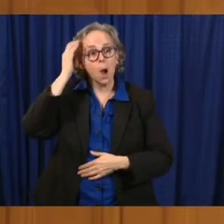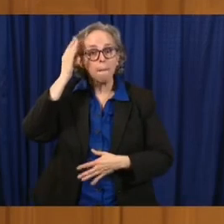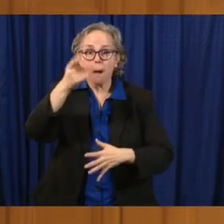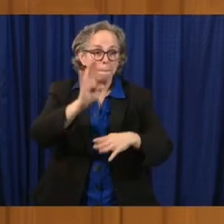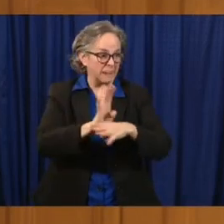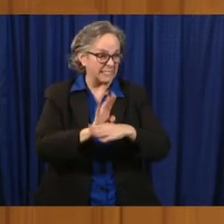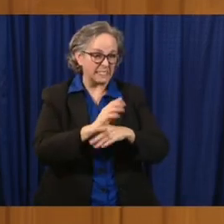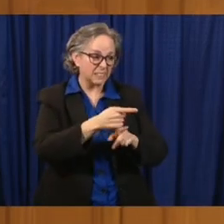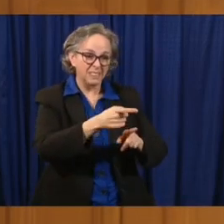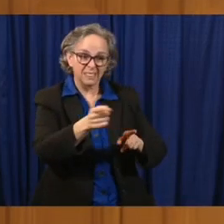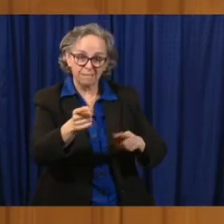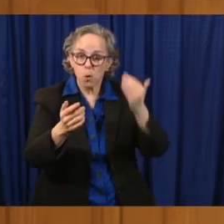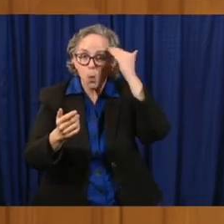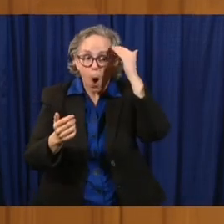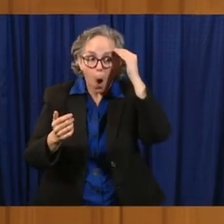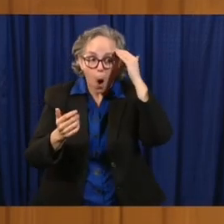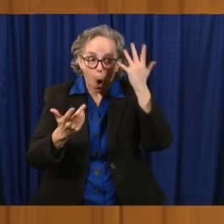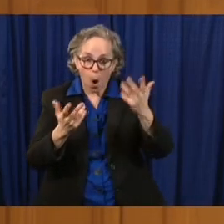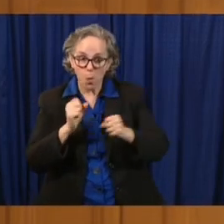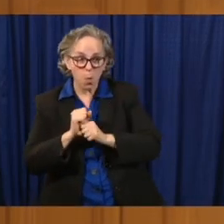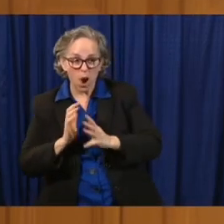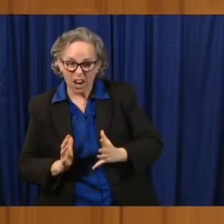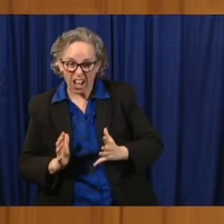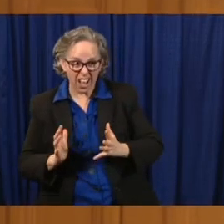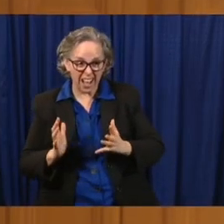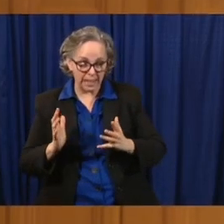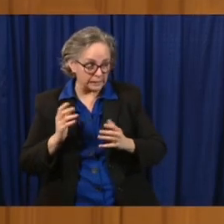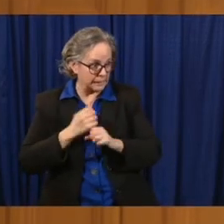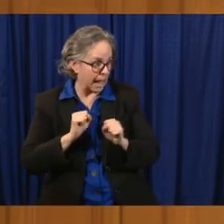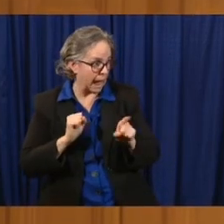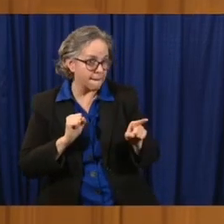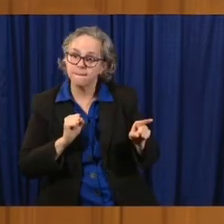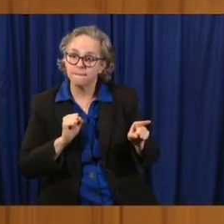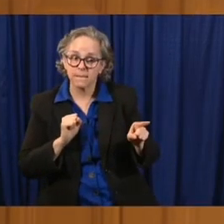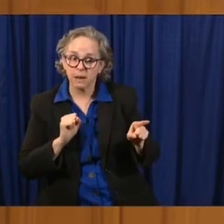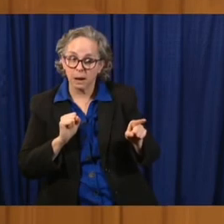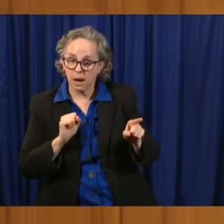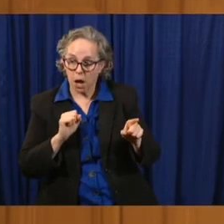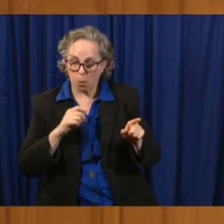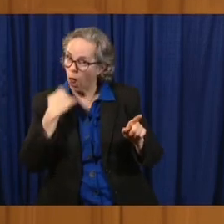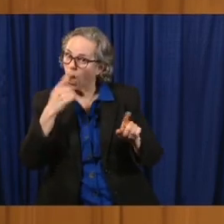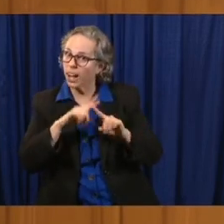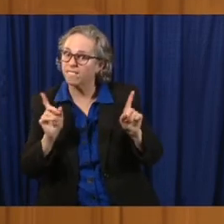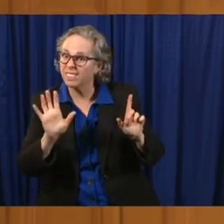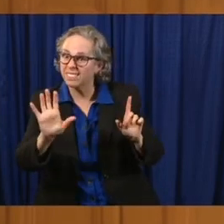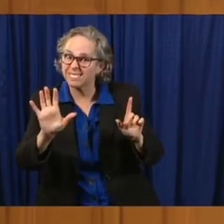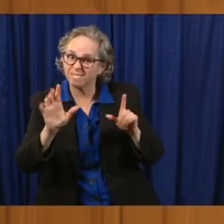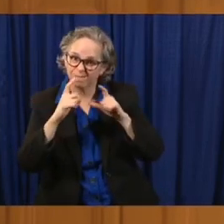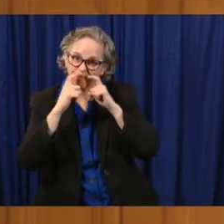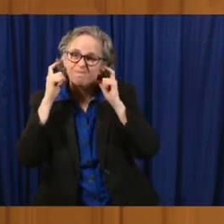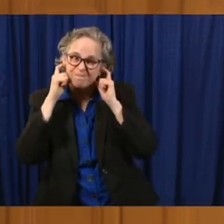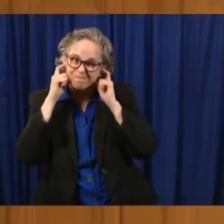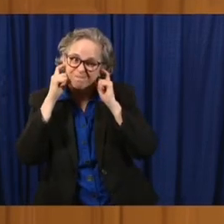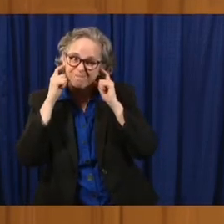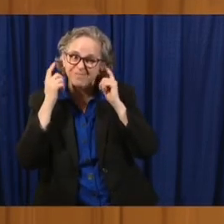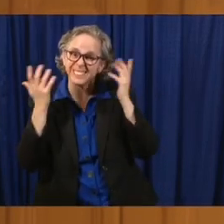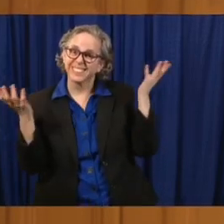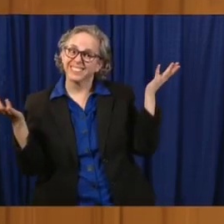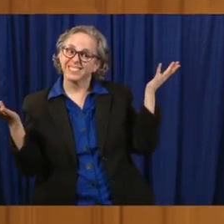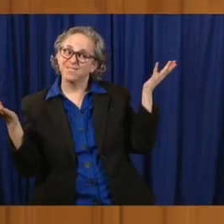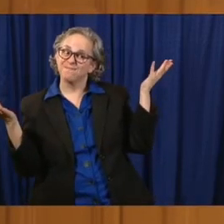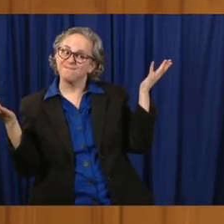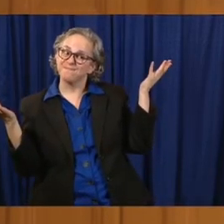be different. It will be taking into account all these things we do. And these masks in every Ohioan, no matter who they are, having access to